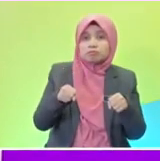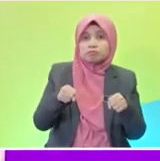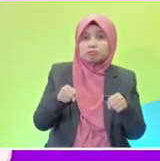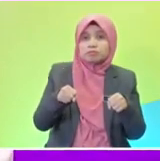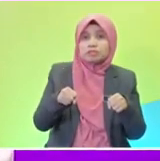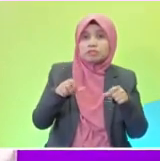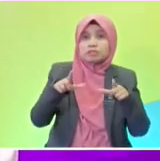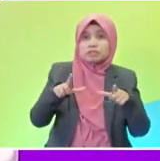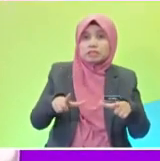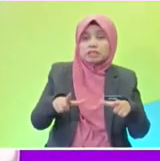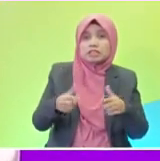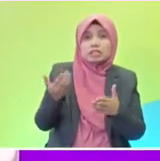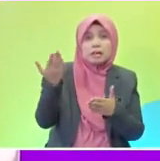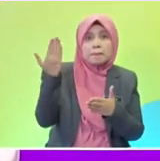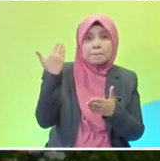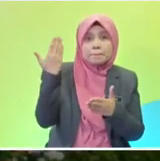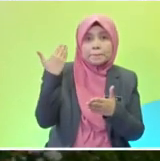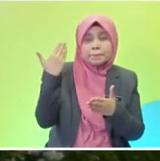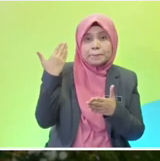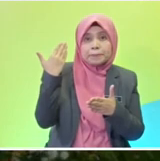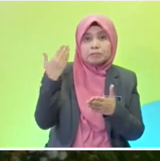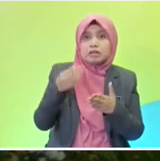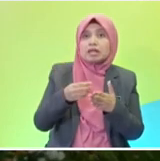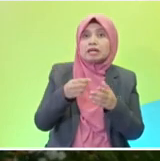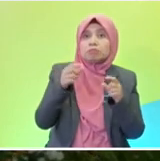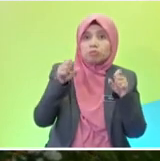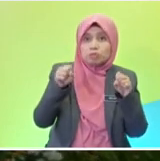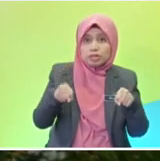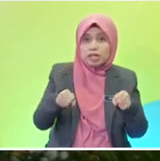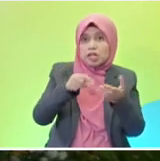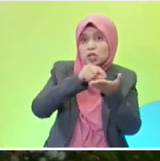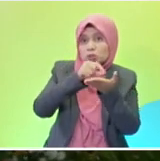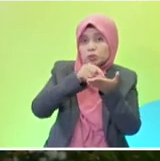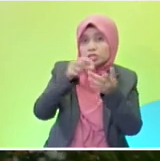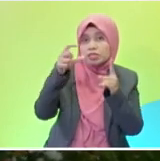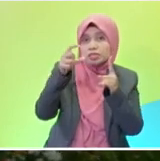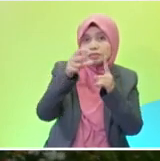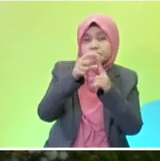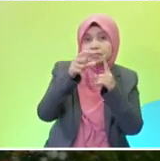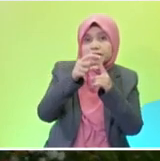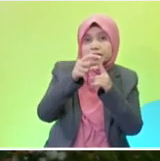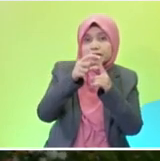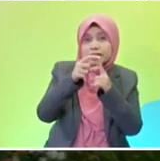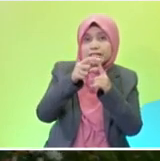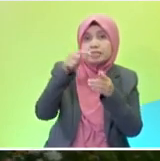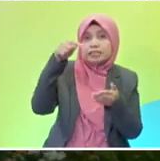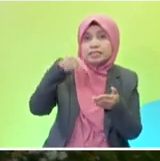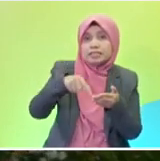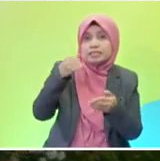spaces in between each sentence. Mm-hmm. Okay, this space is another